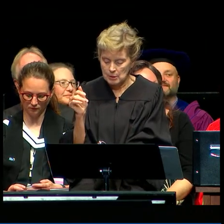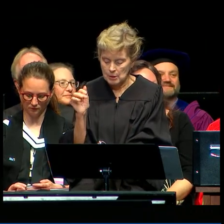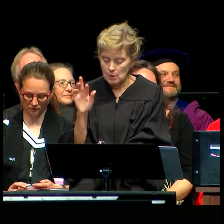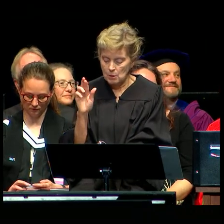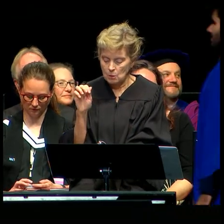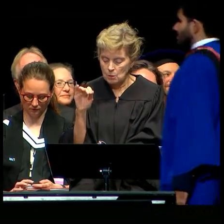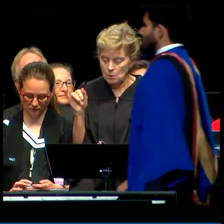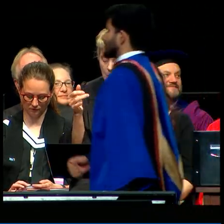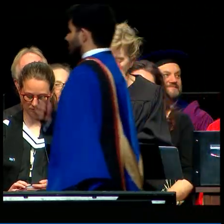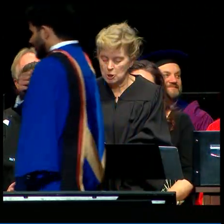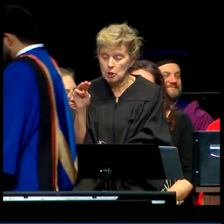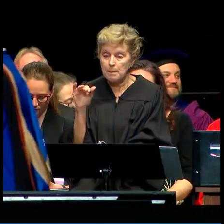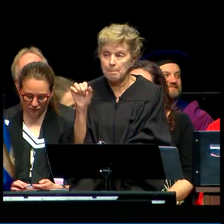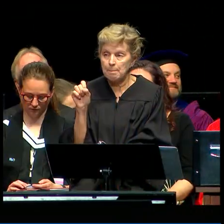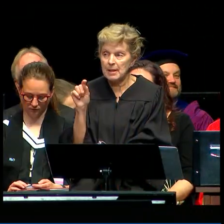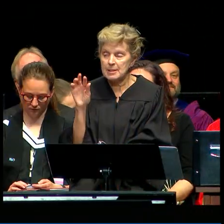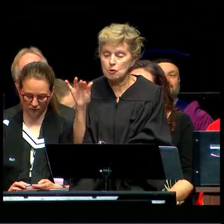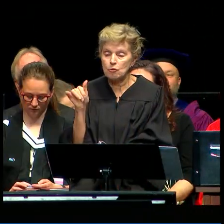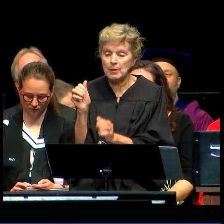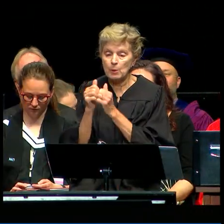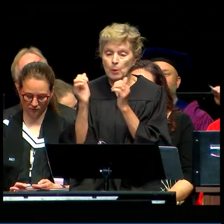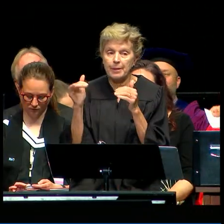Raj Mistry, with distinction.